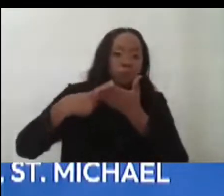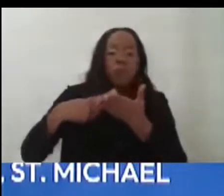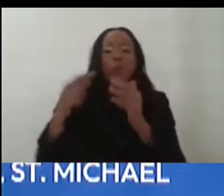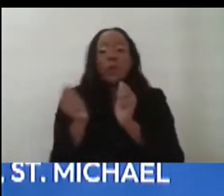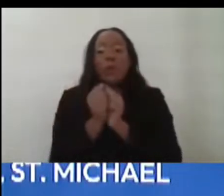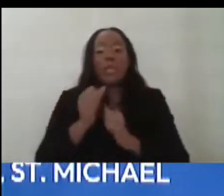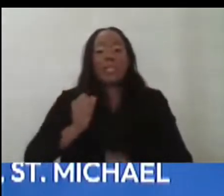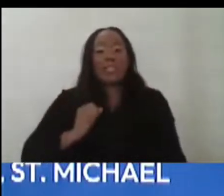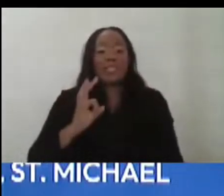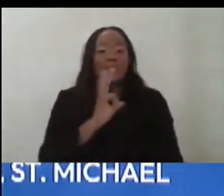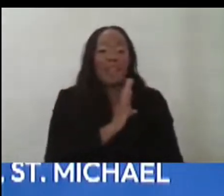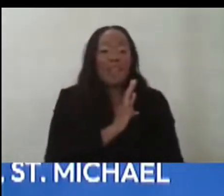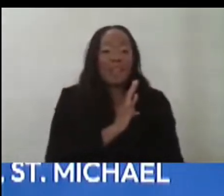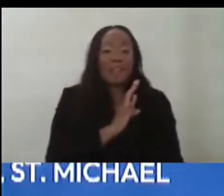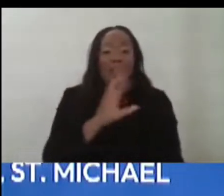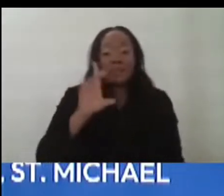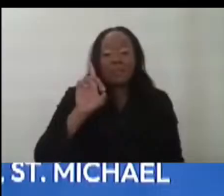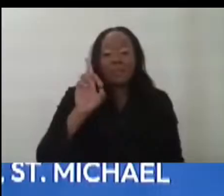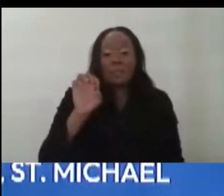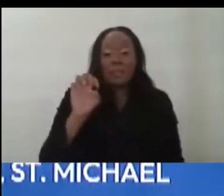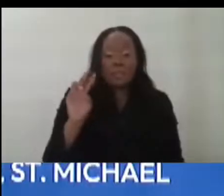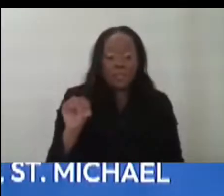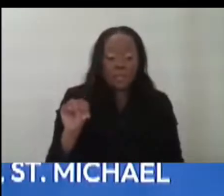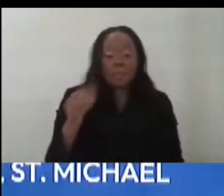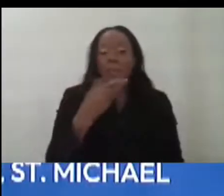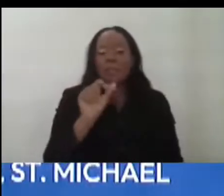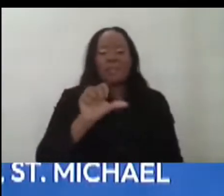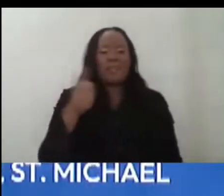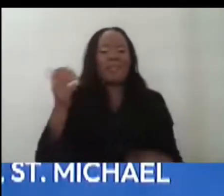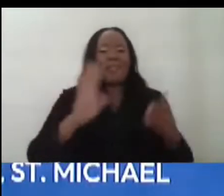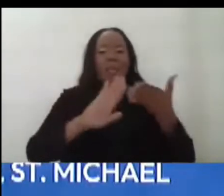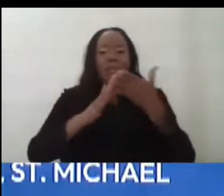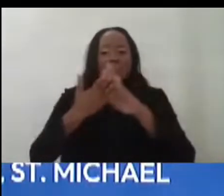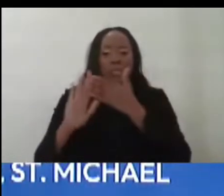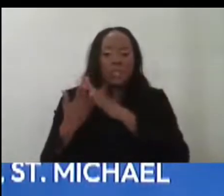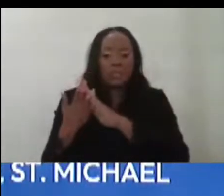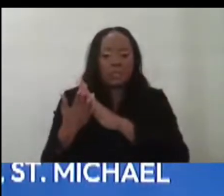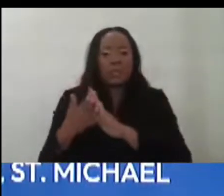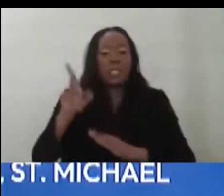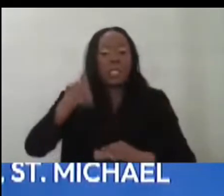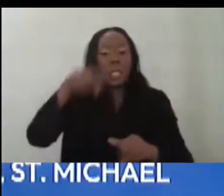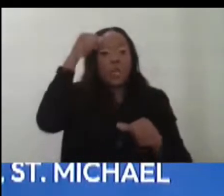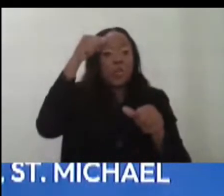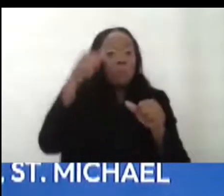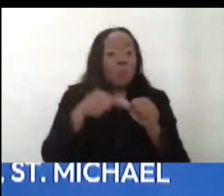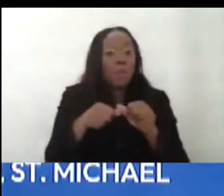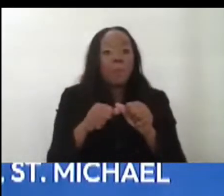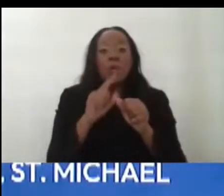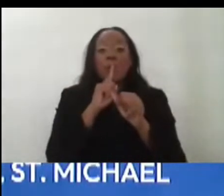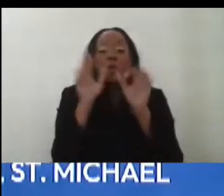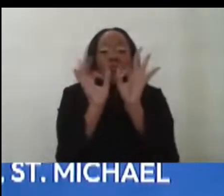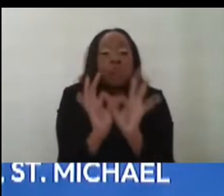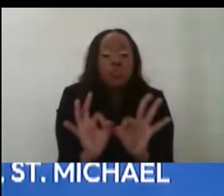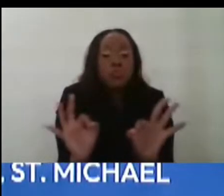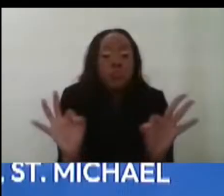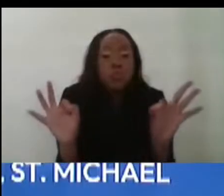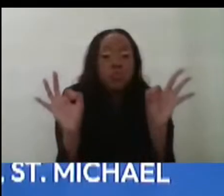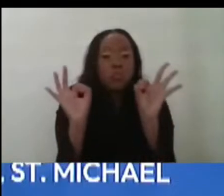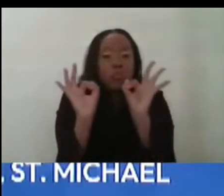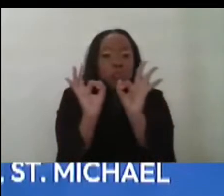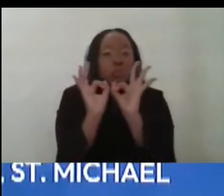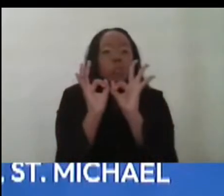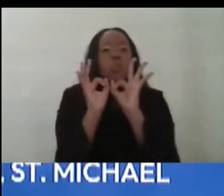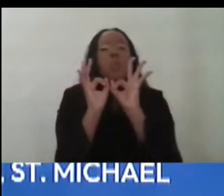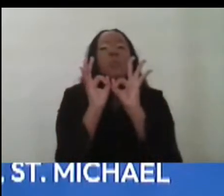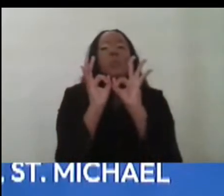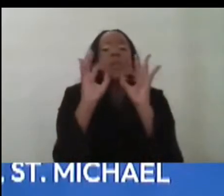the DO volunteers within the various communities, taking stock of the invaluable preparedness